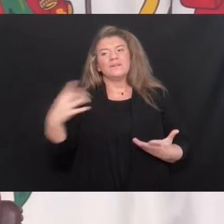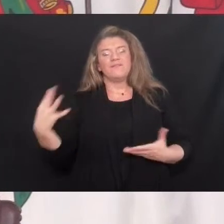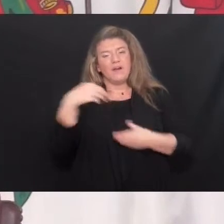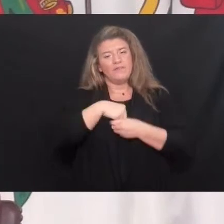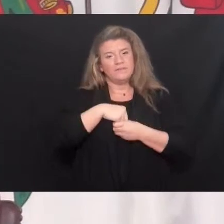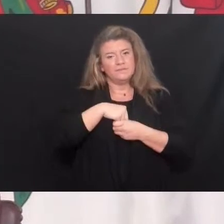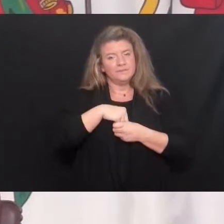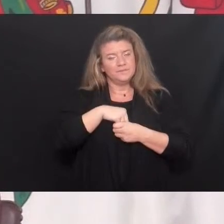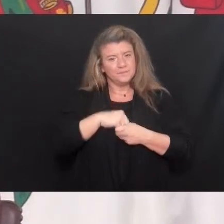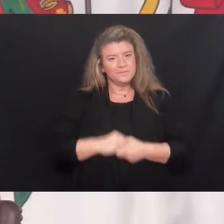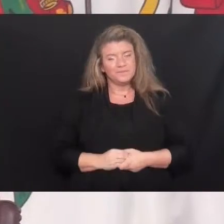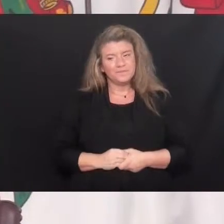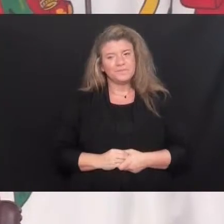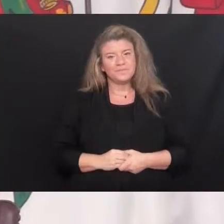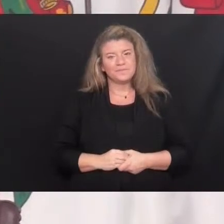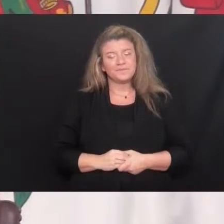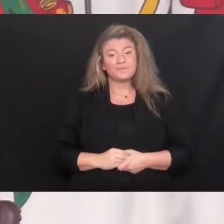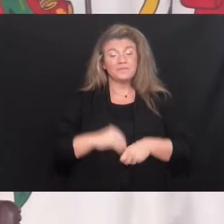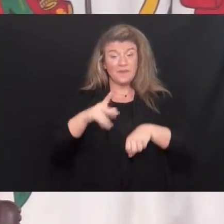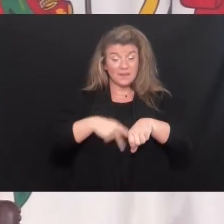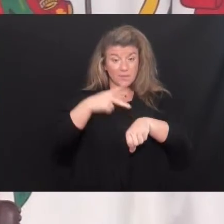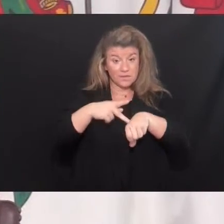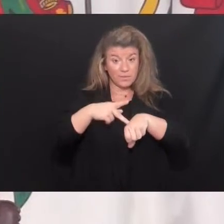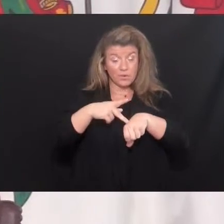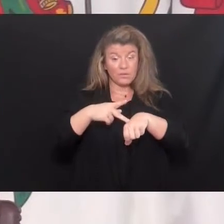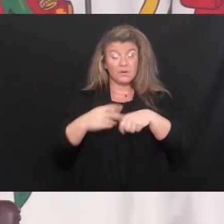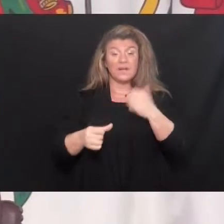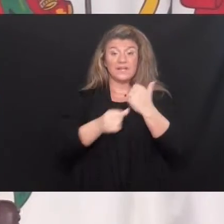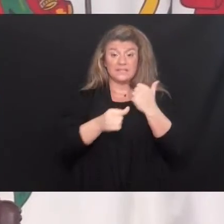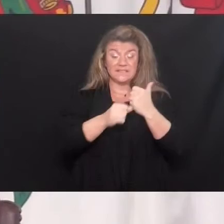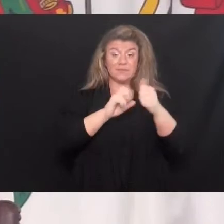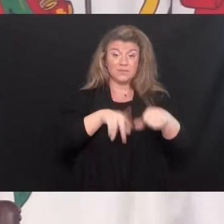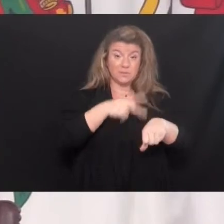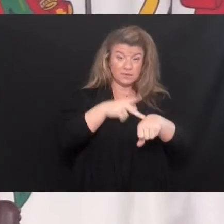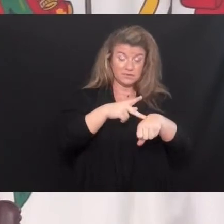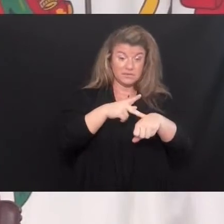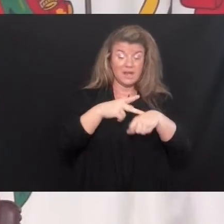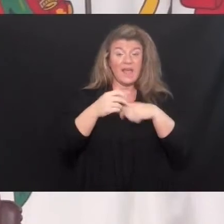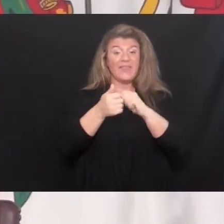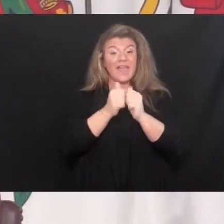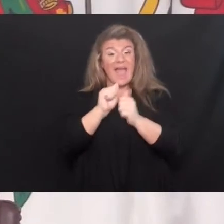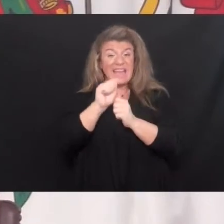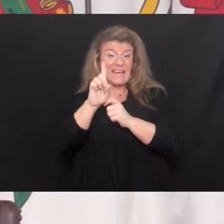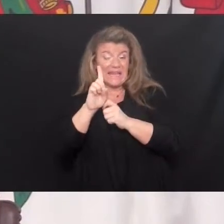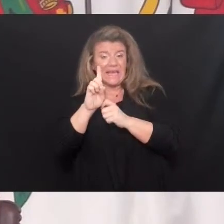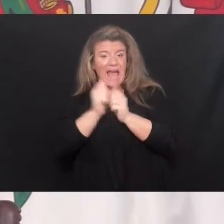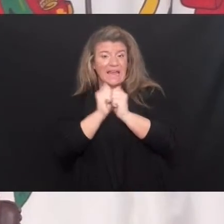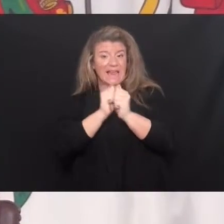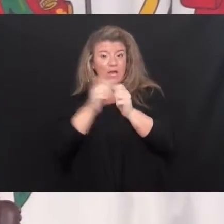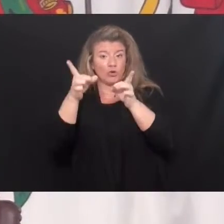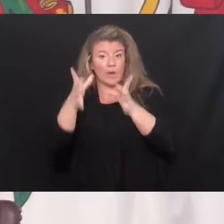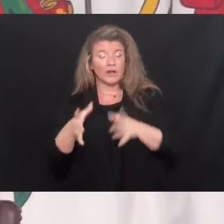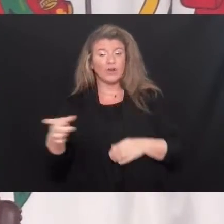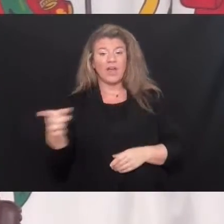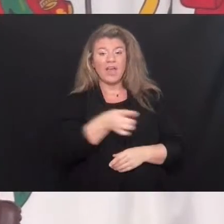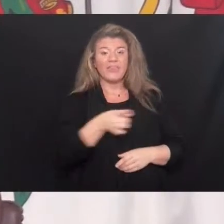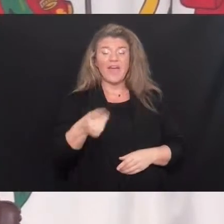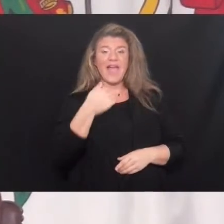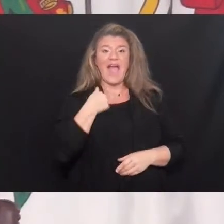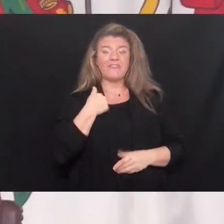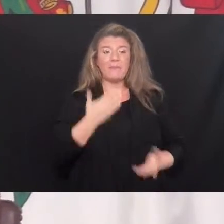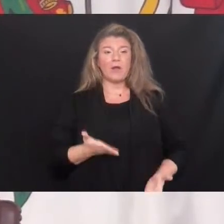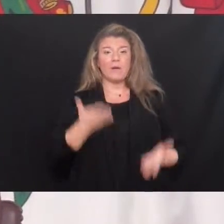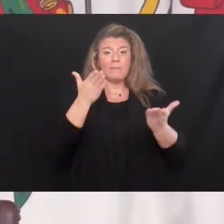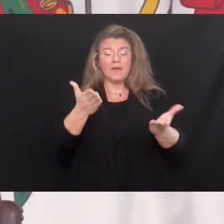way. You know, the principal, the assistant principal, the athletic director, they have to make a recommendation to